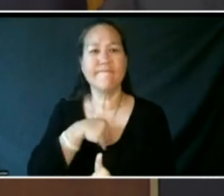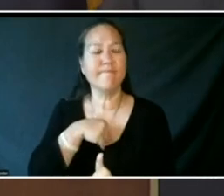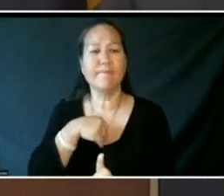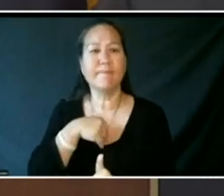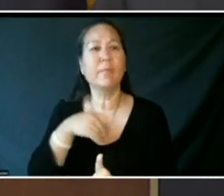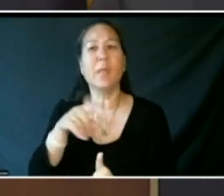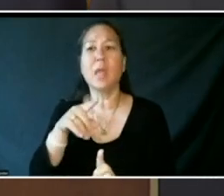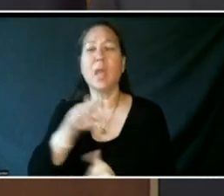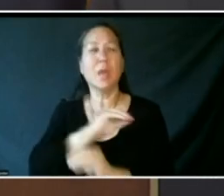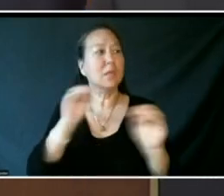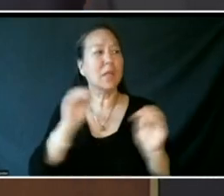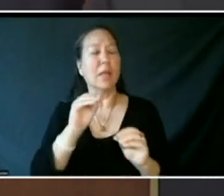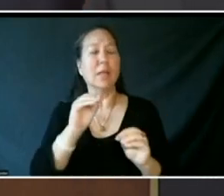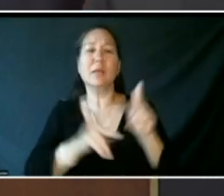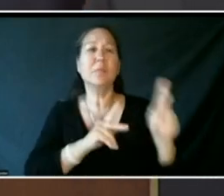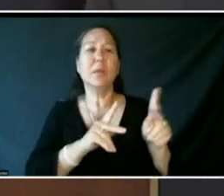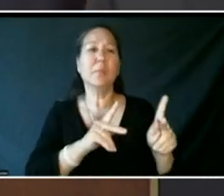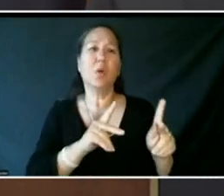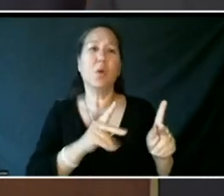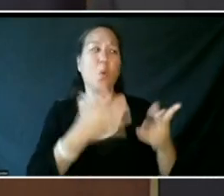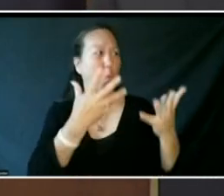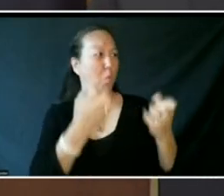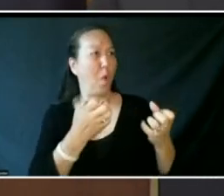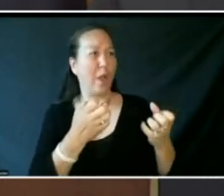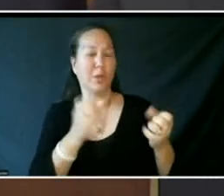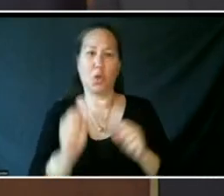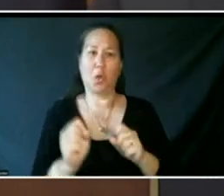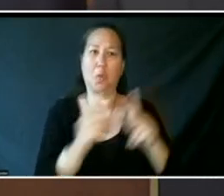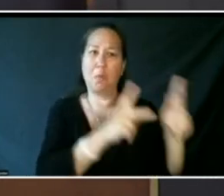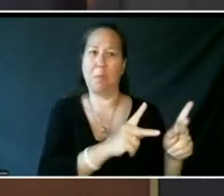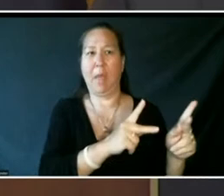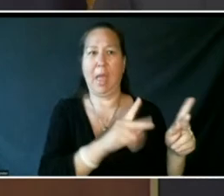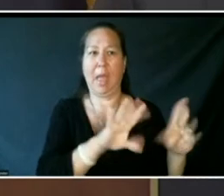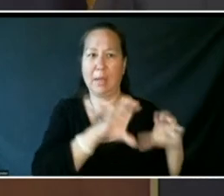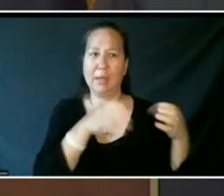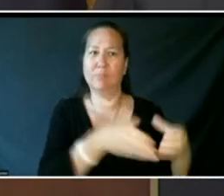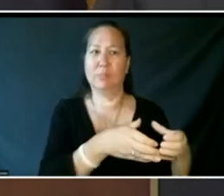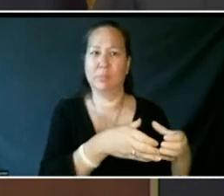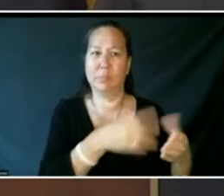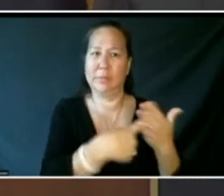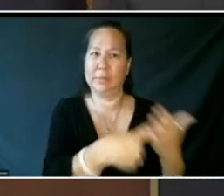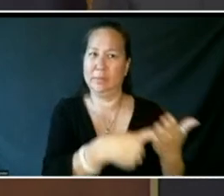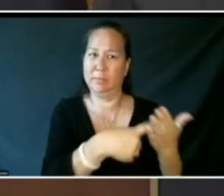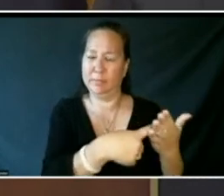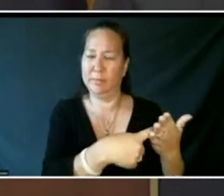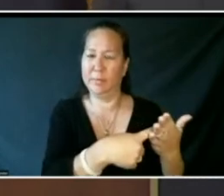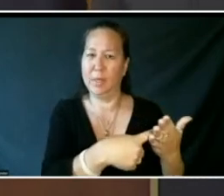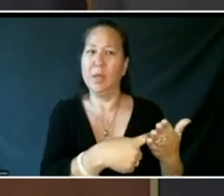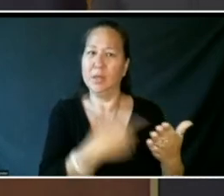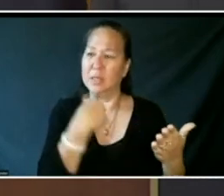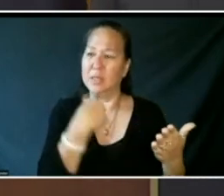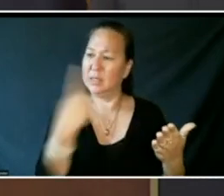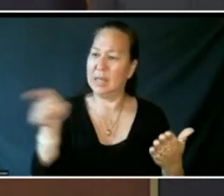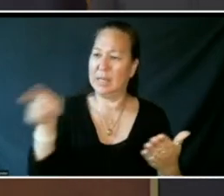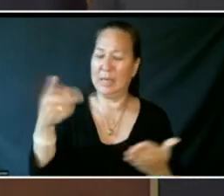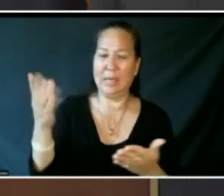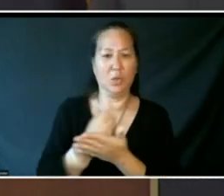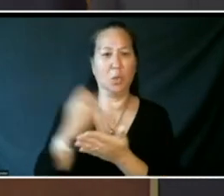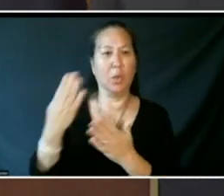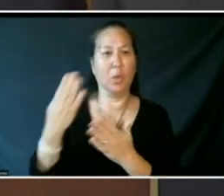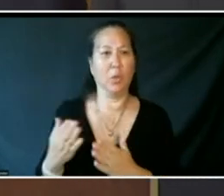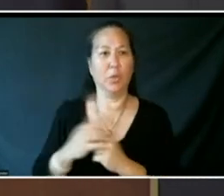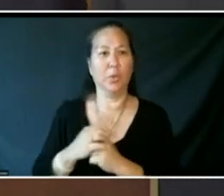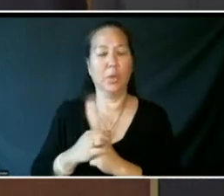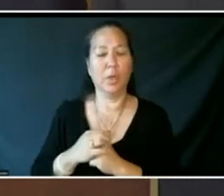into special session and declare him the winner. No legitimate state authority in the states Donald Trump lost